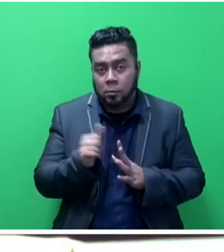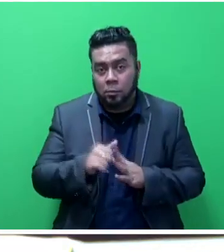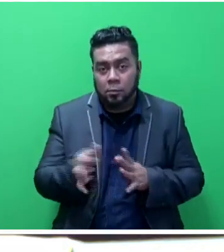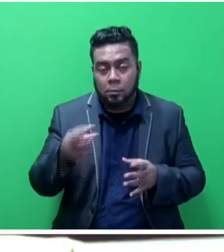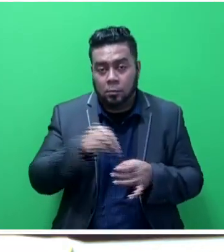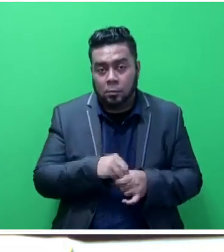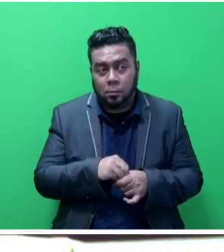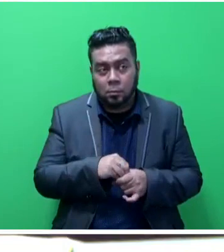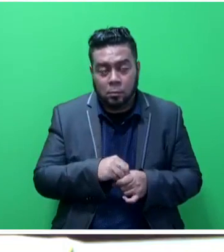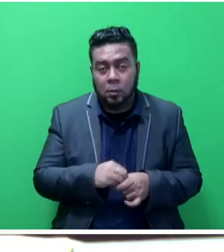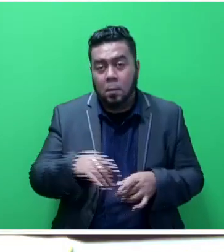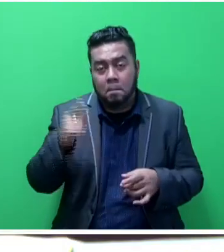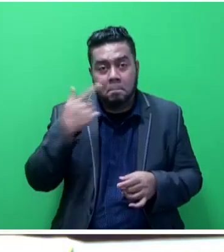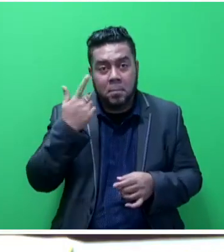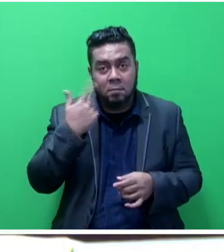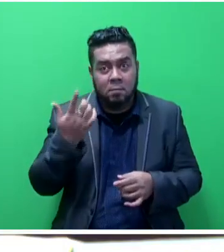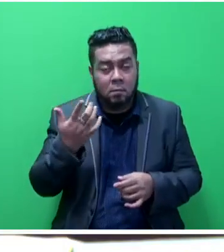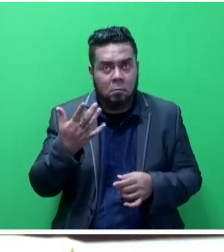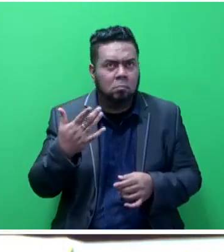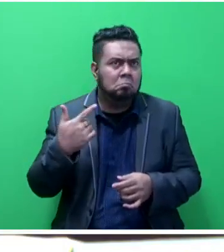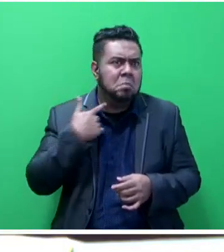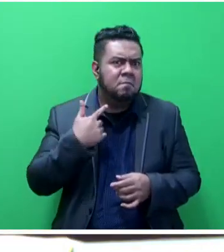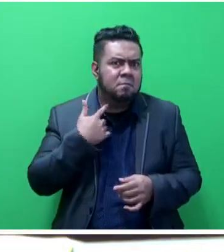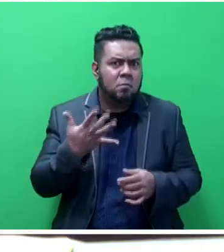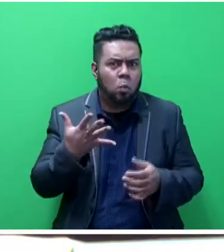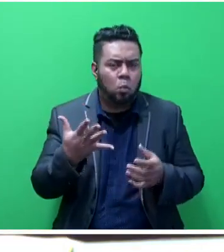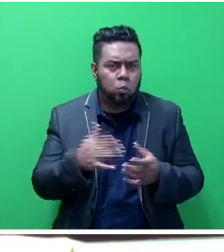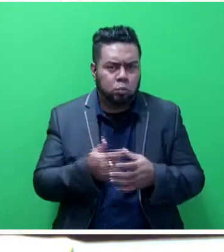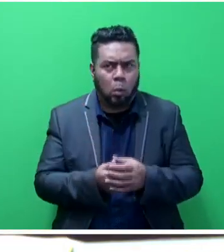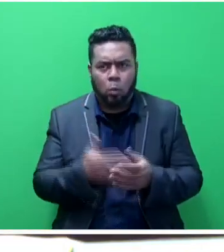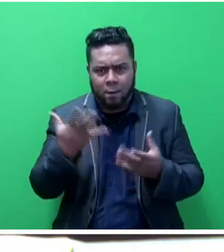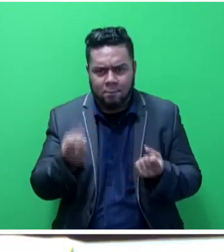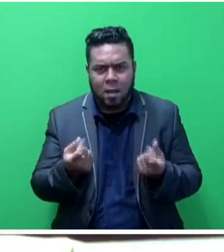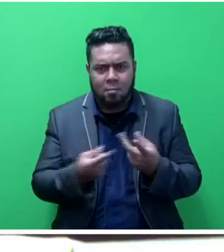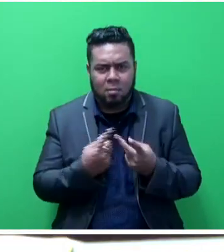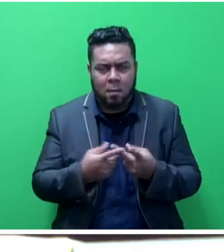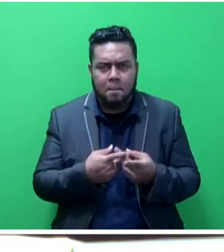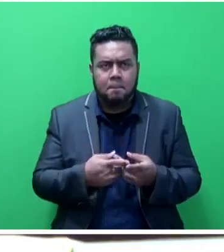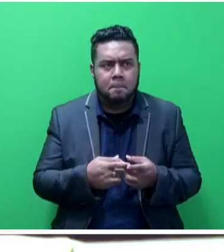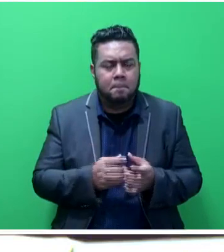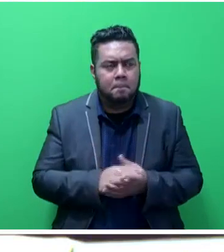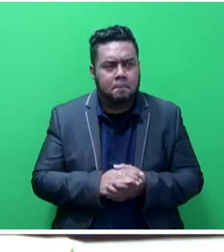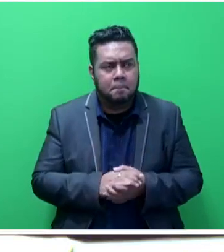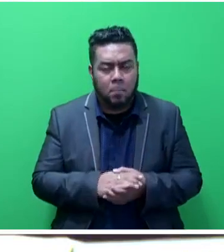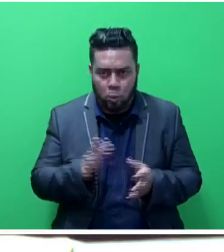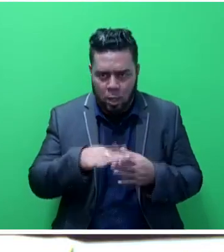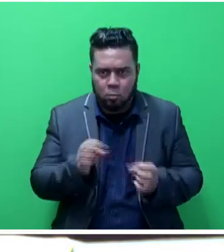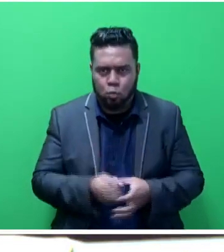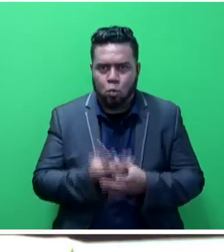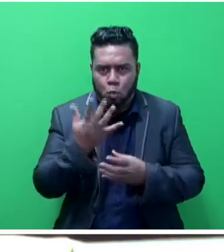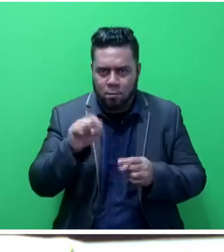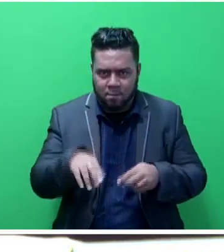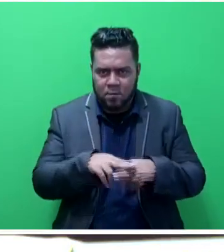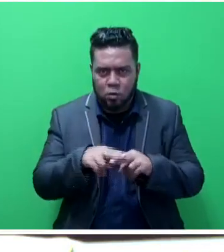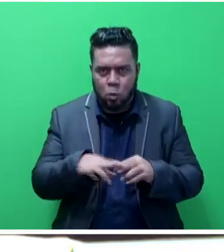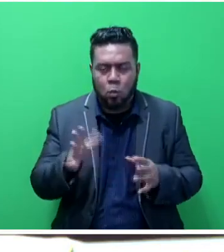Mr. Speaker said, beef cattle, beef meat, which we can raise it in Fiji. Mr. Speaker said we also